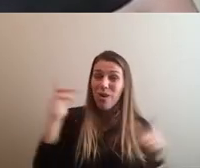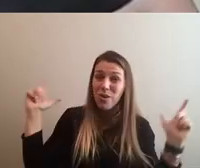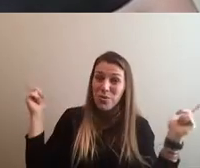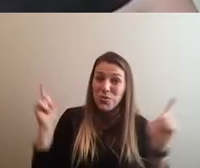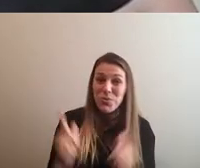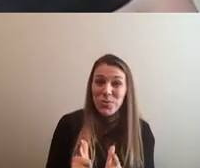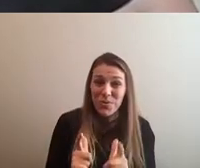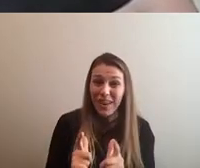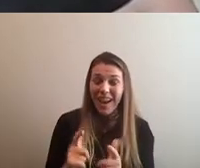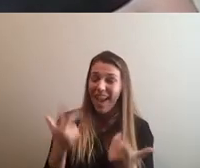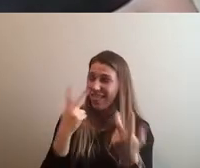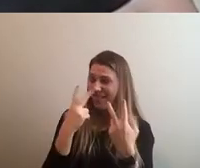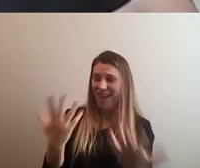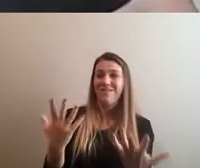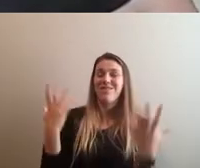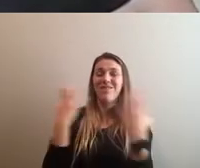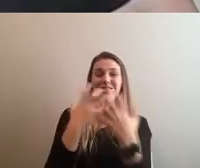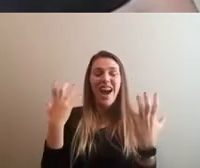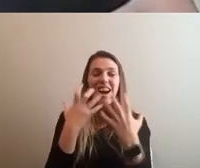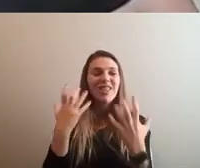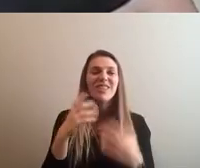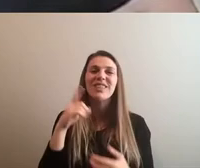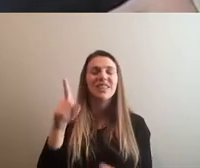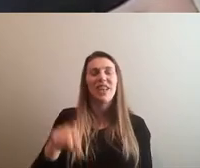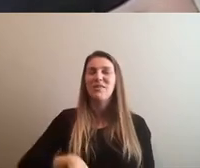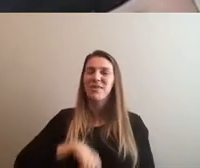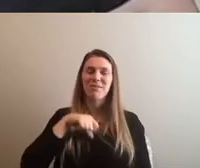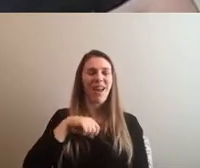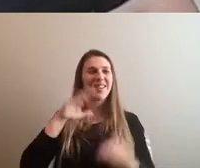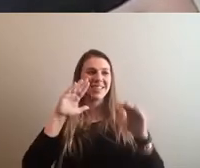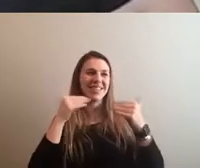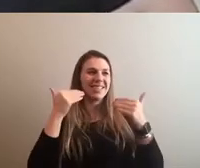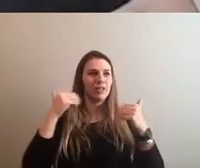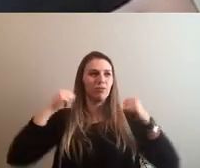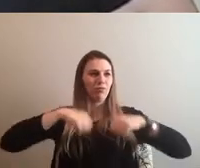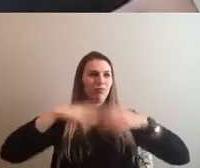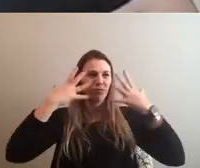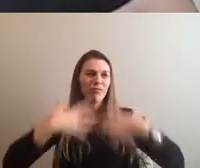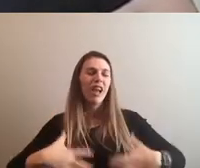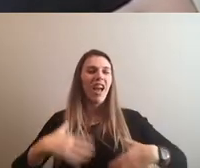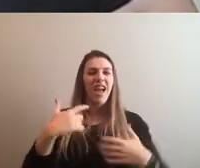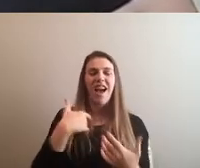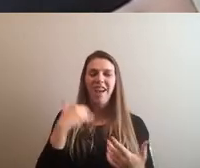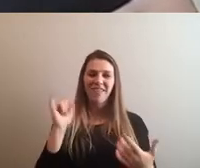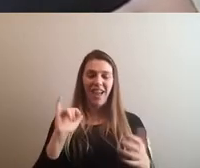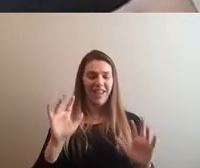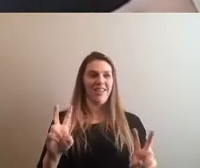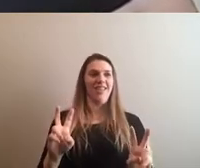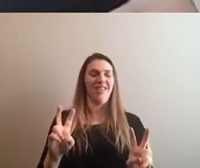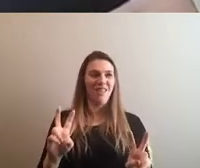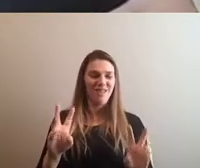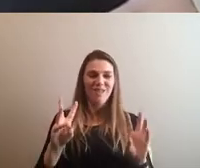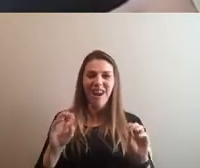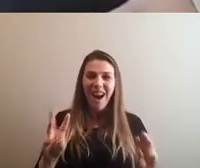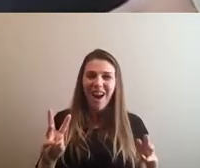weight, and look at you. He was so proud coming in with his gear on and everything else like that. You